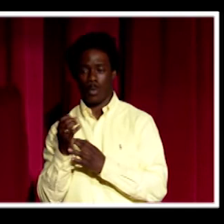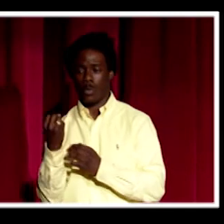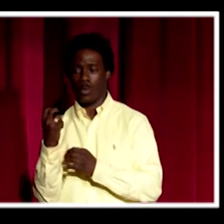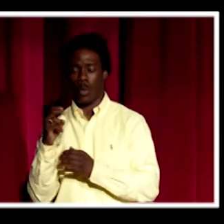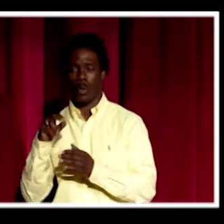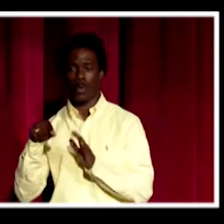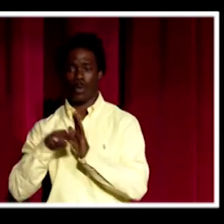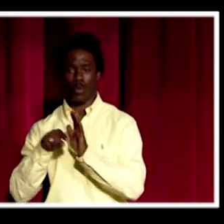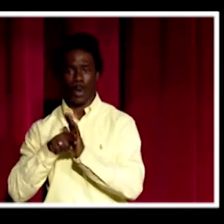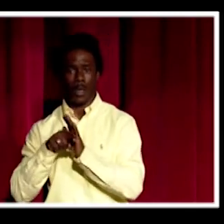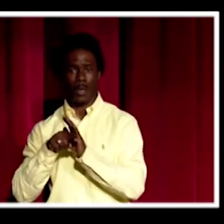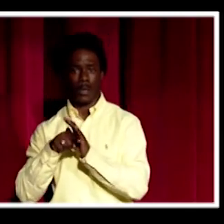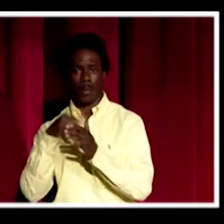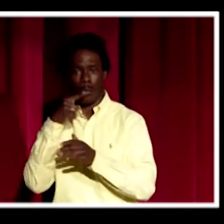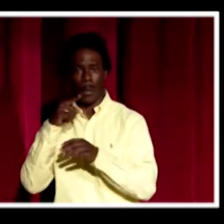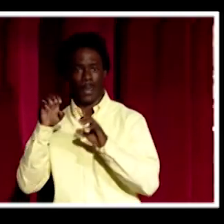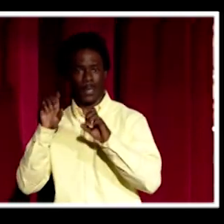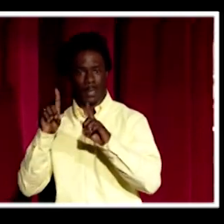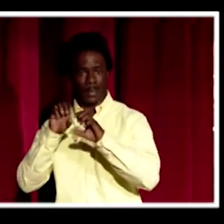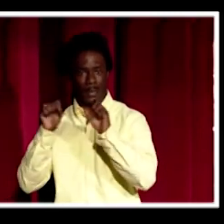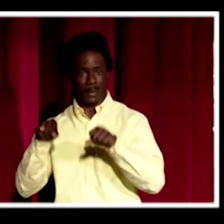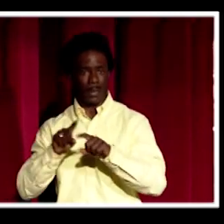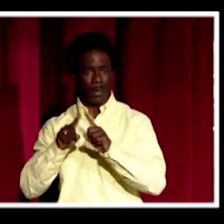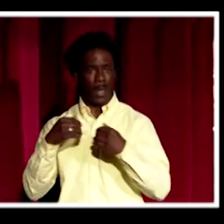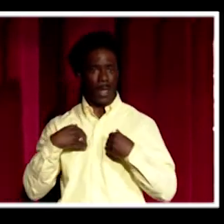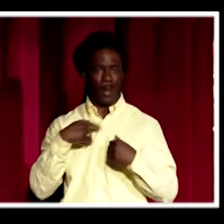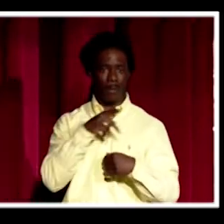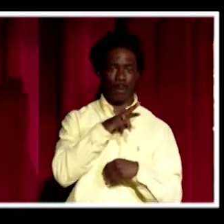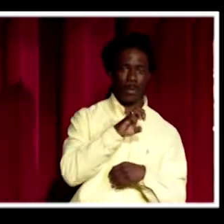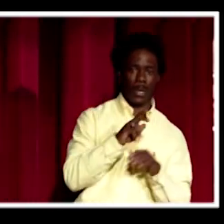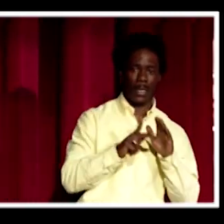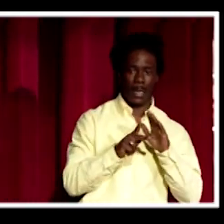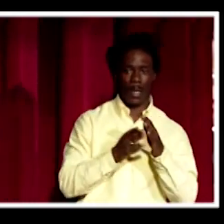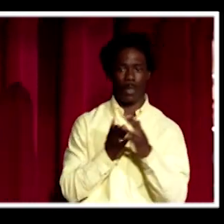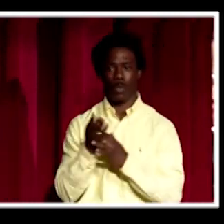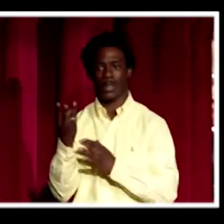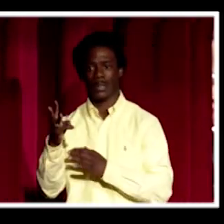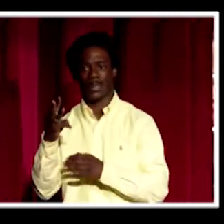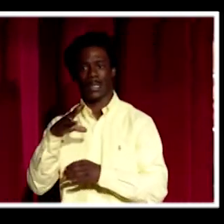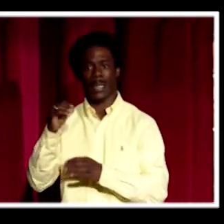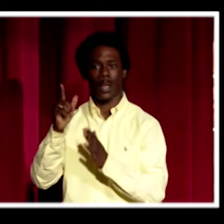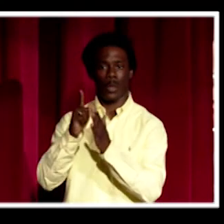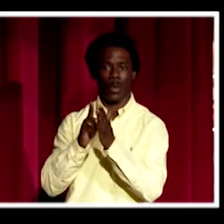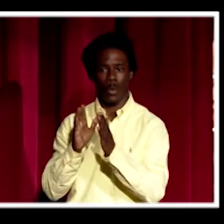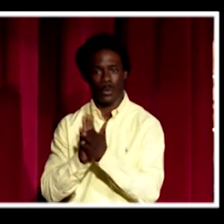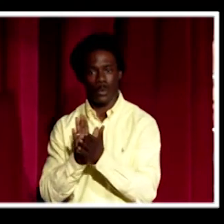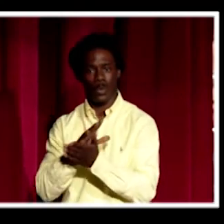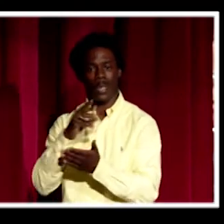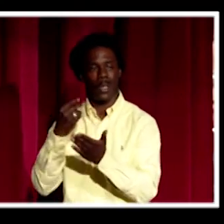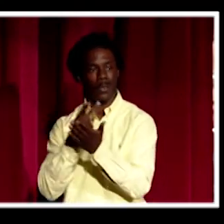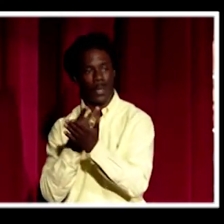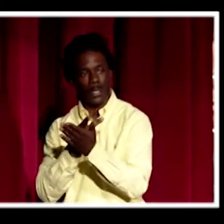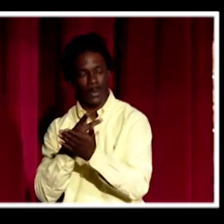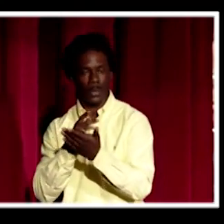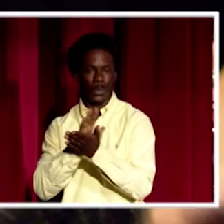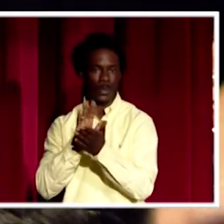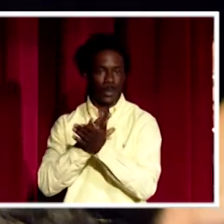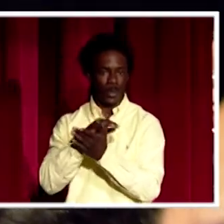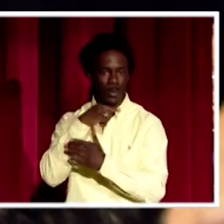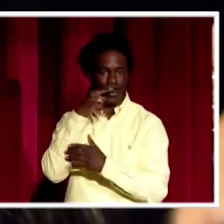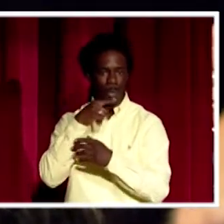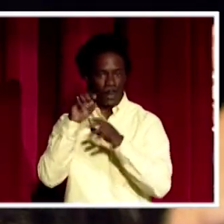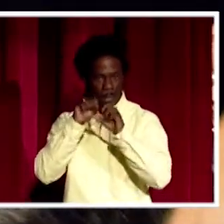system, but we have a pre-K through 16 and even law school and graduate school public education